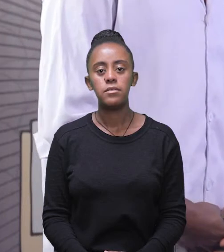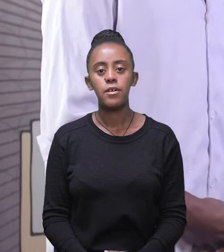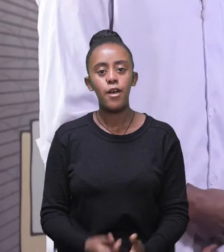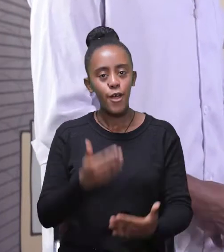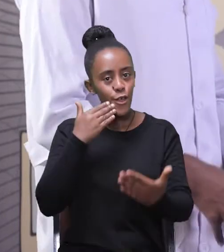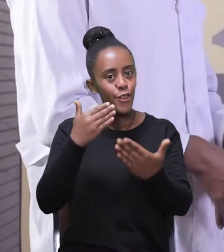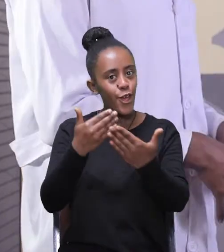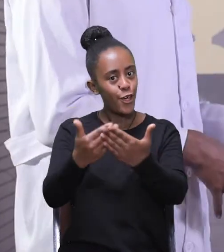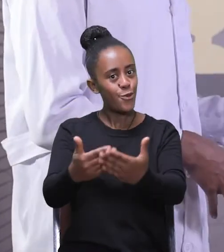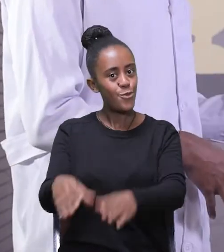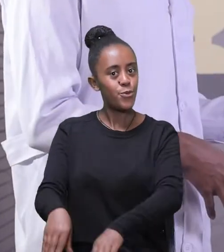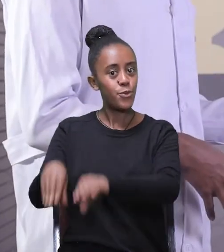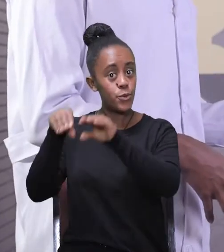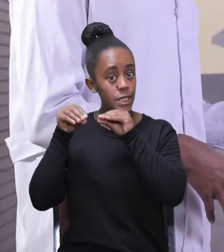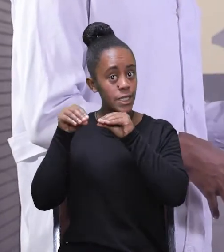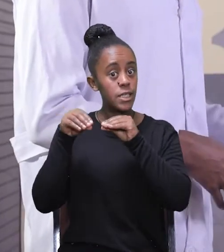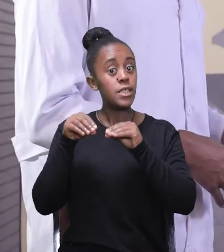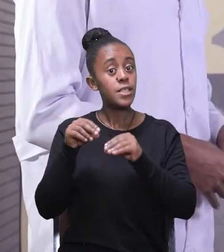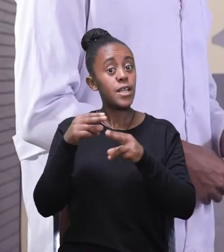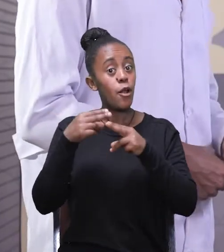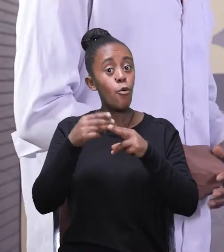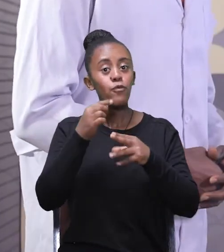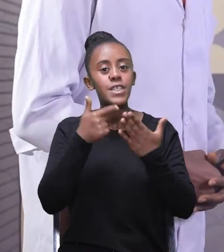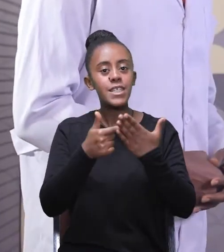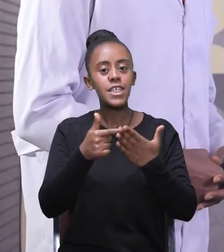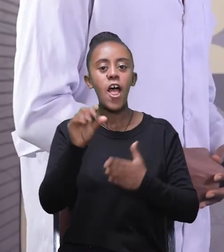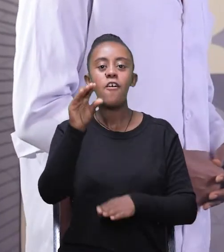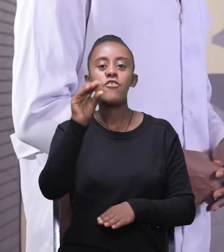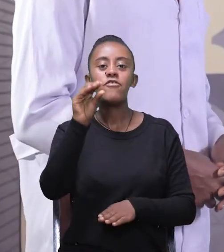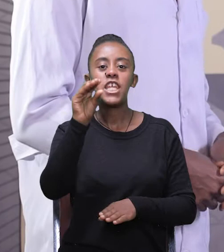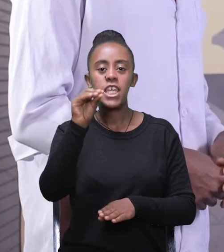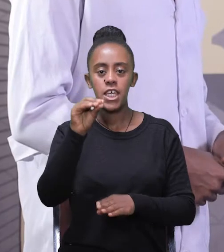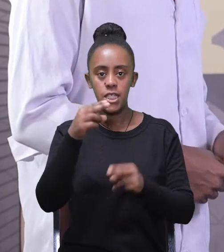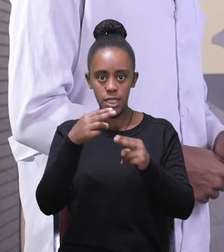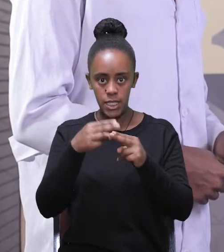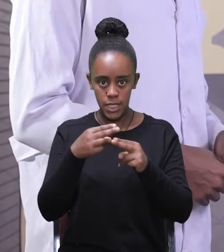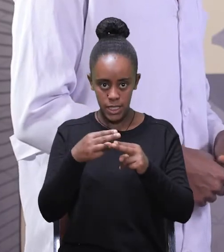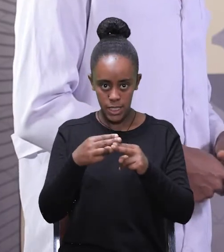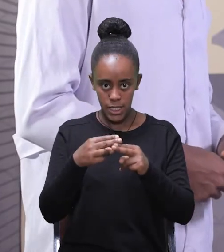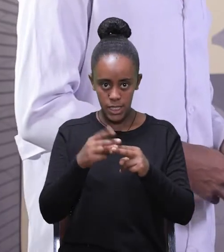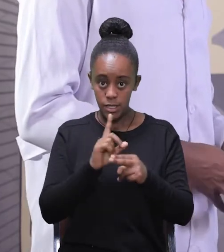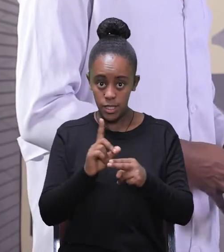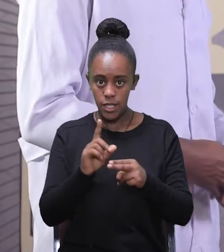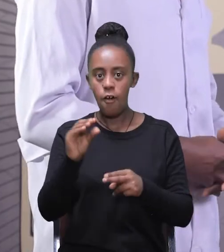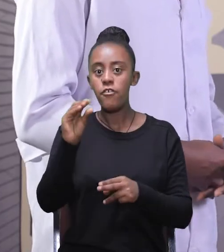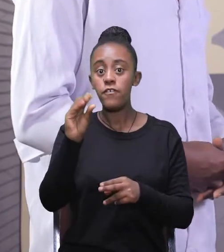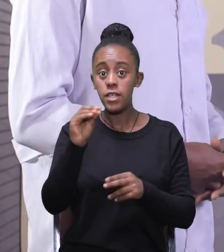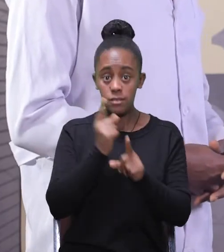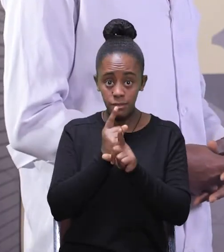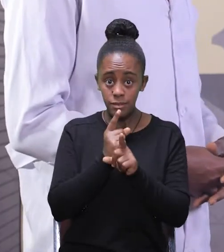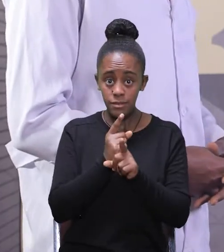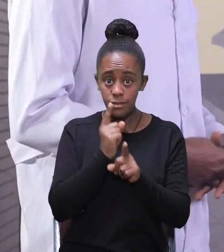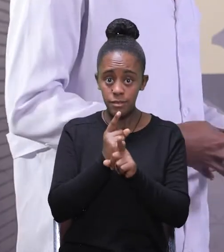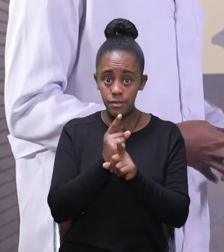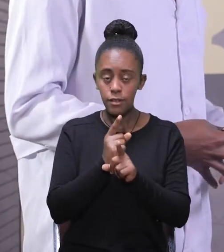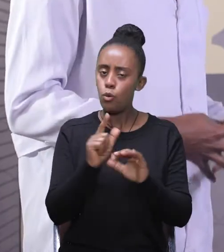Thank you, student. The name of this number is 50. The name of this number is 50. Is that not?